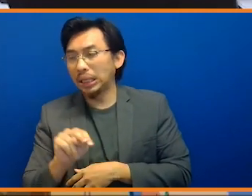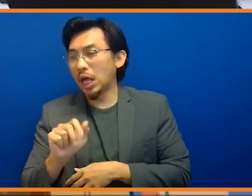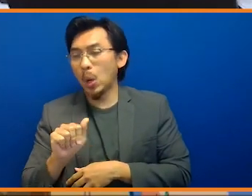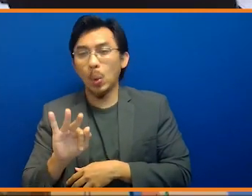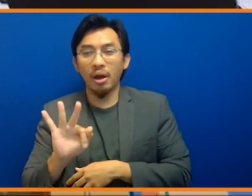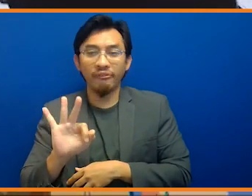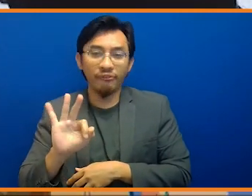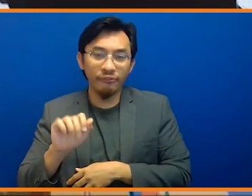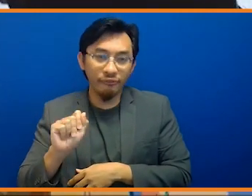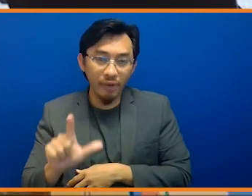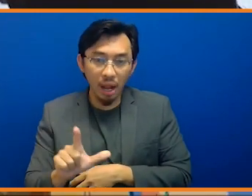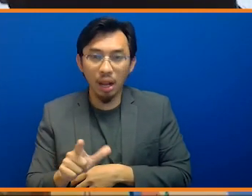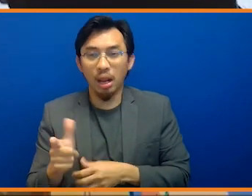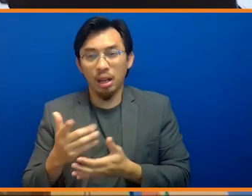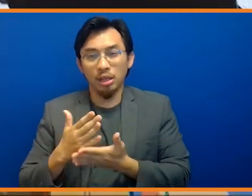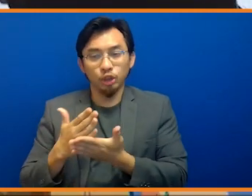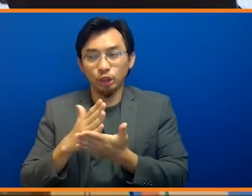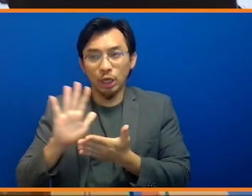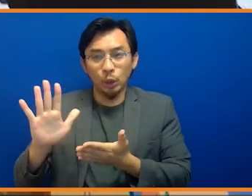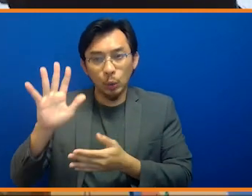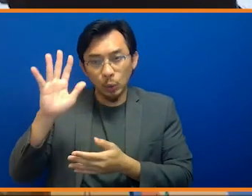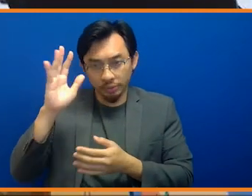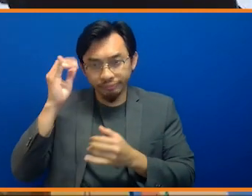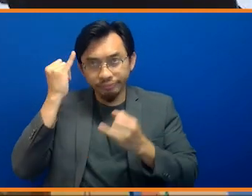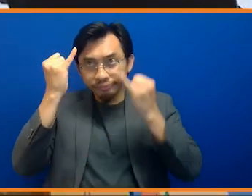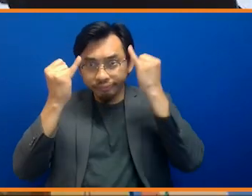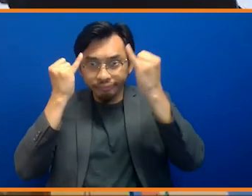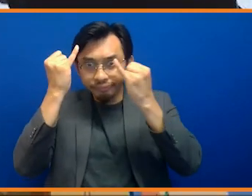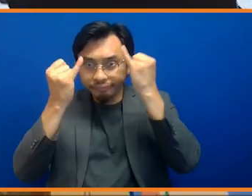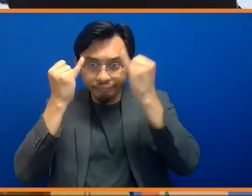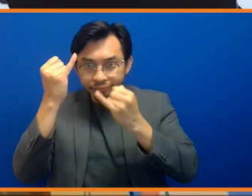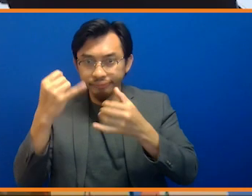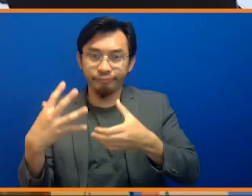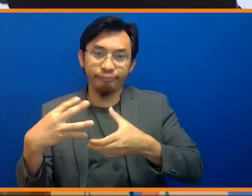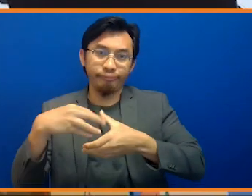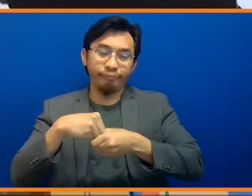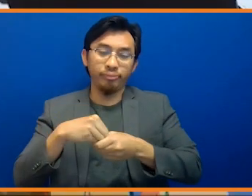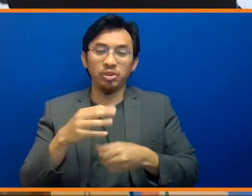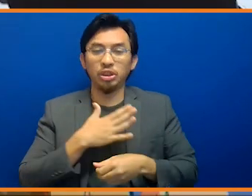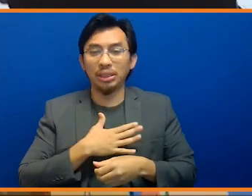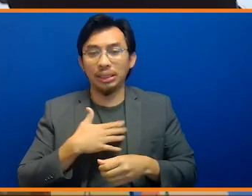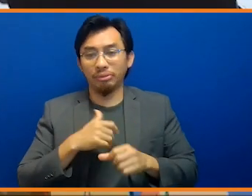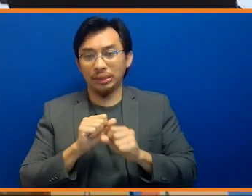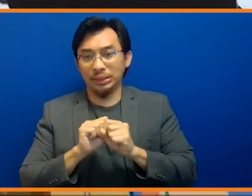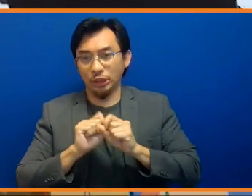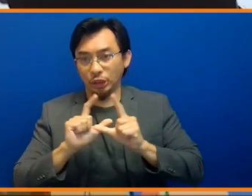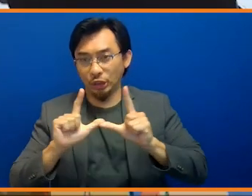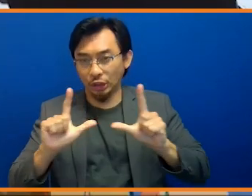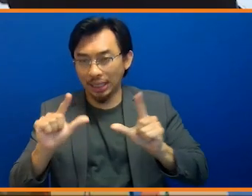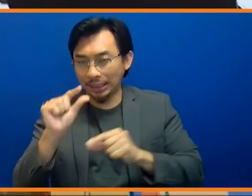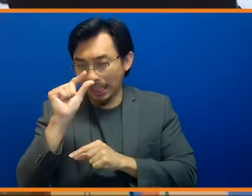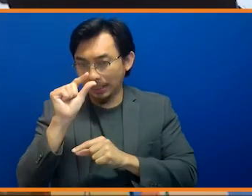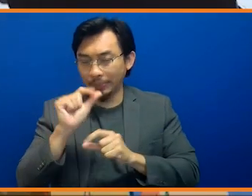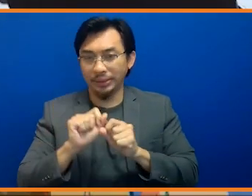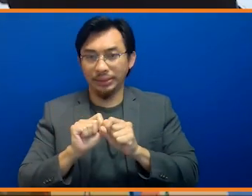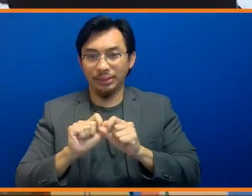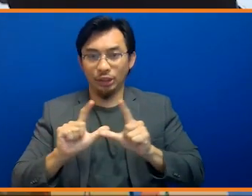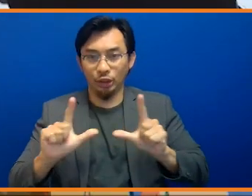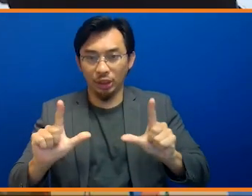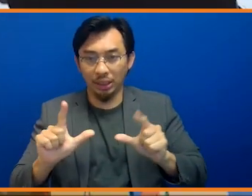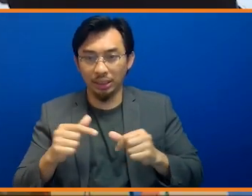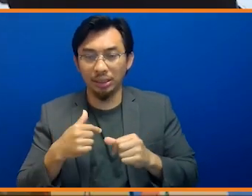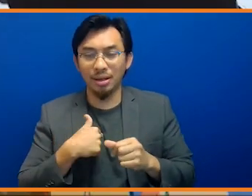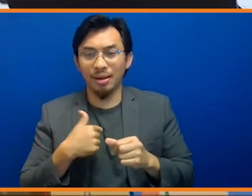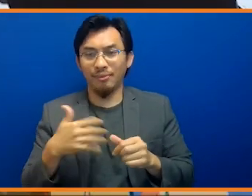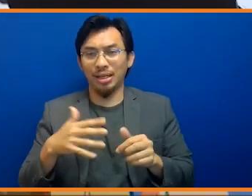Naufal, who shared the ideas from them. I'm sorry that I will share my screen a little bit because